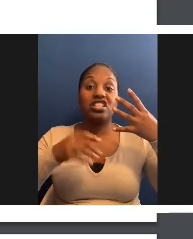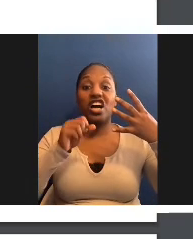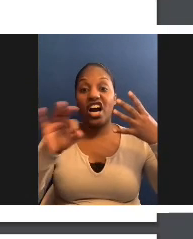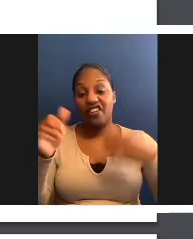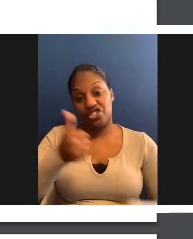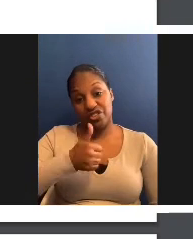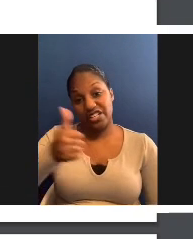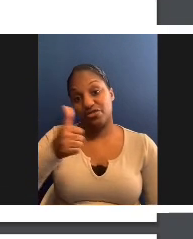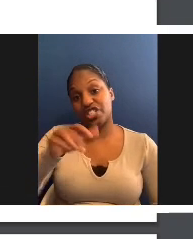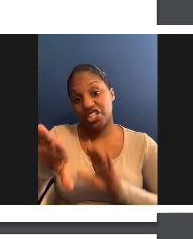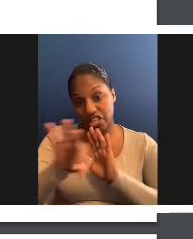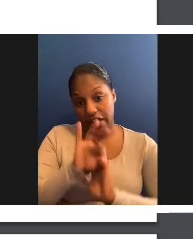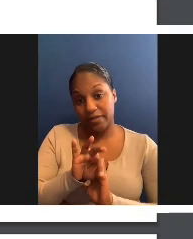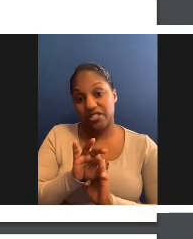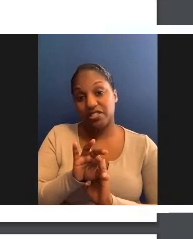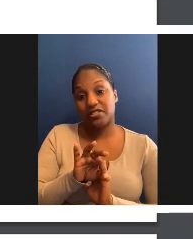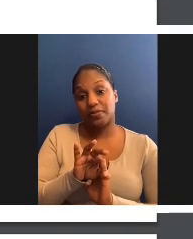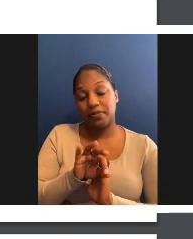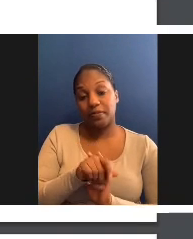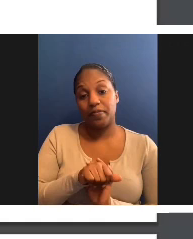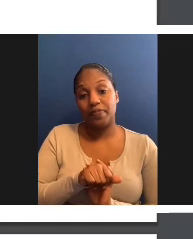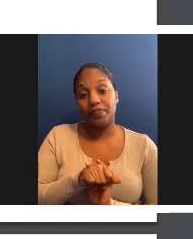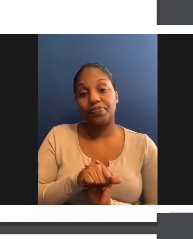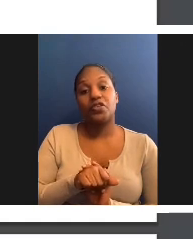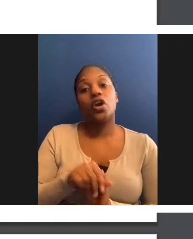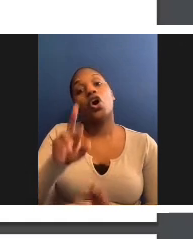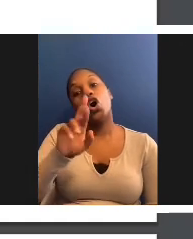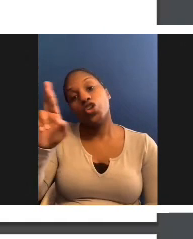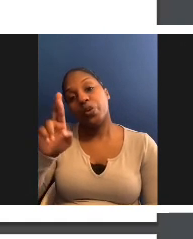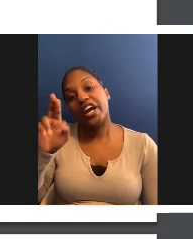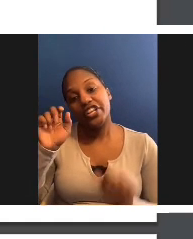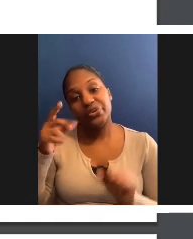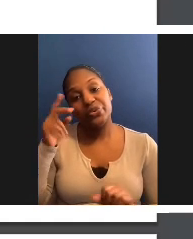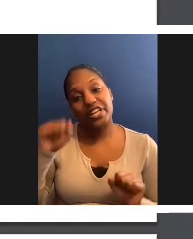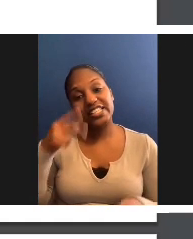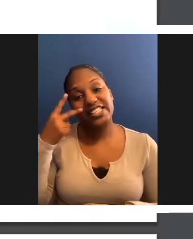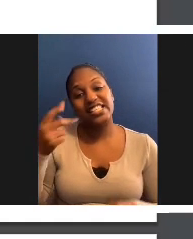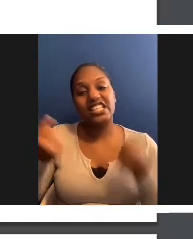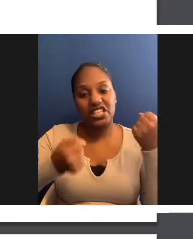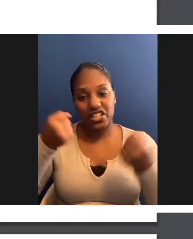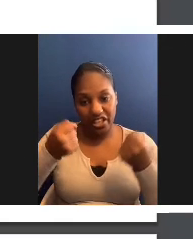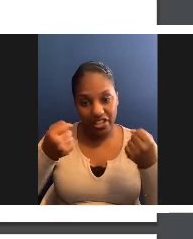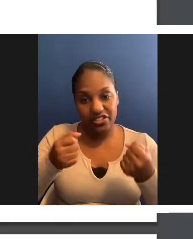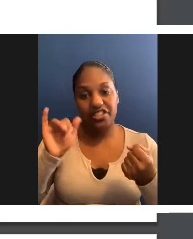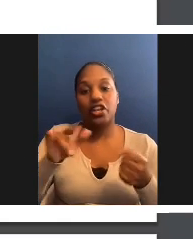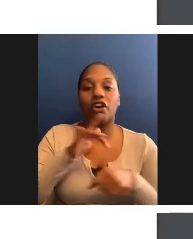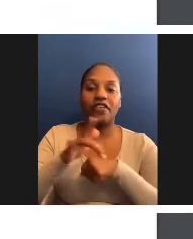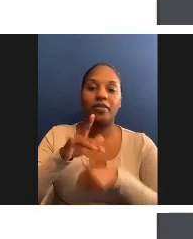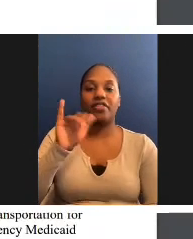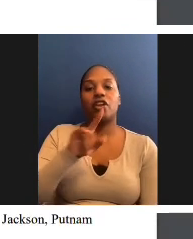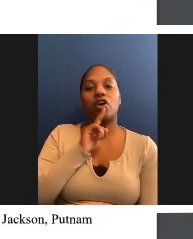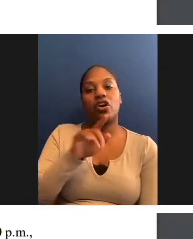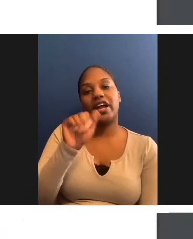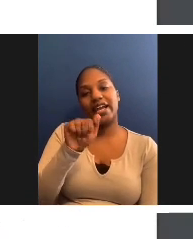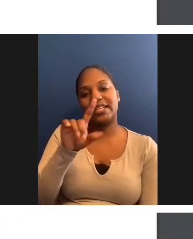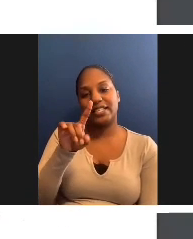transportation options. Here are the vehicles that are available that are ADA